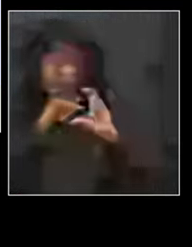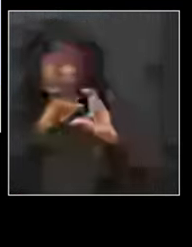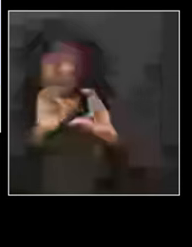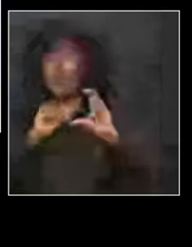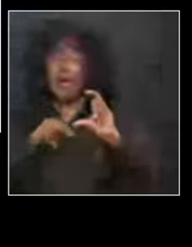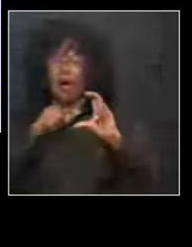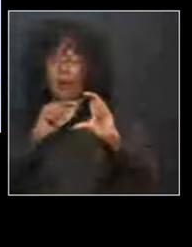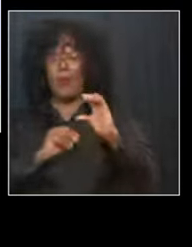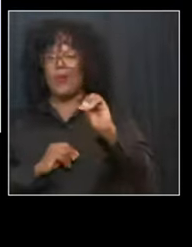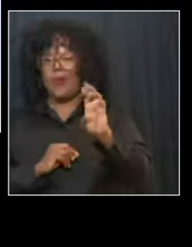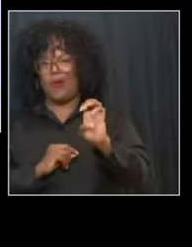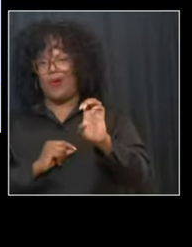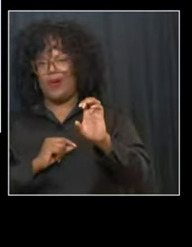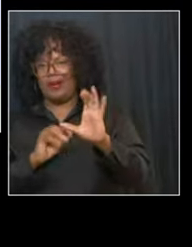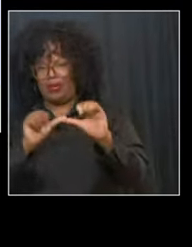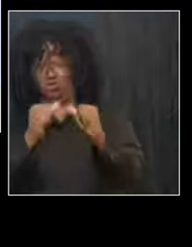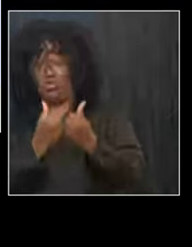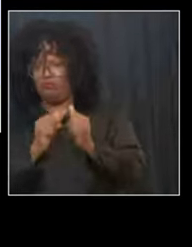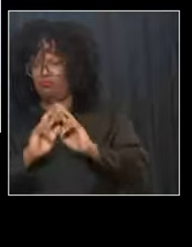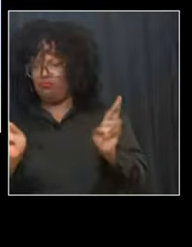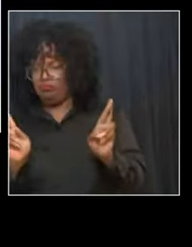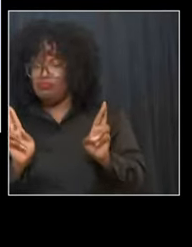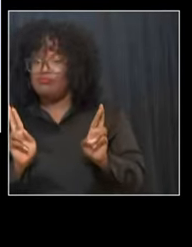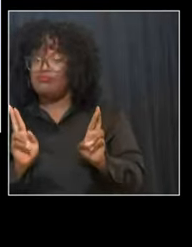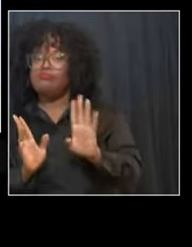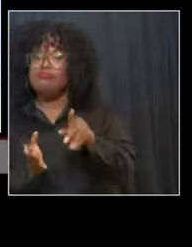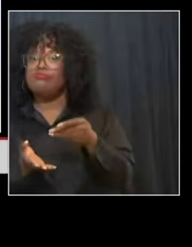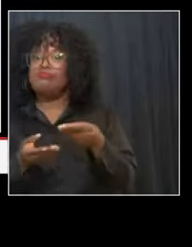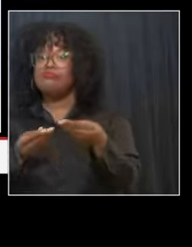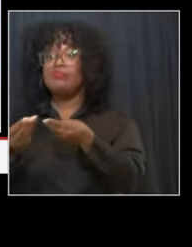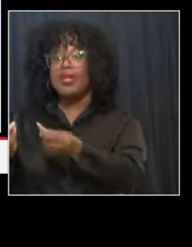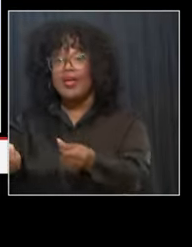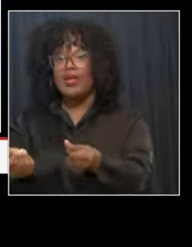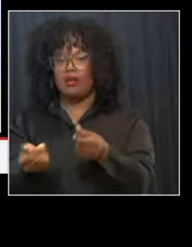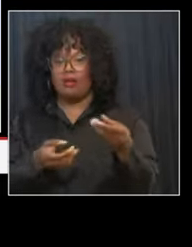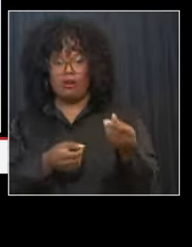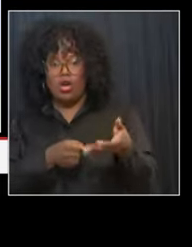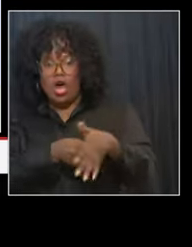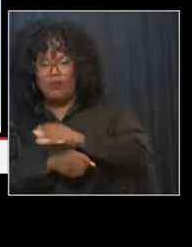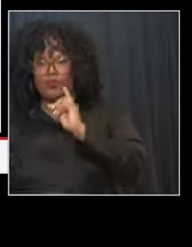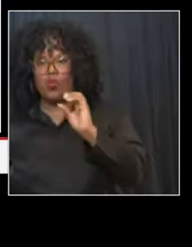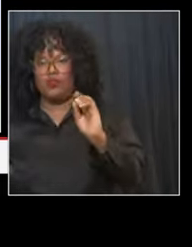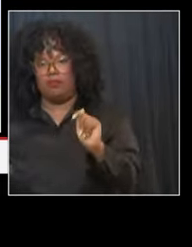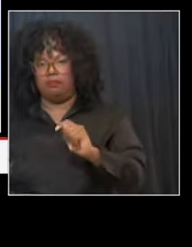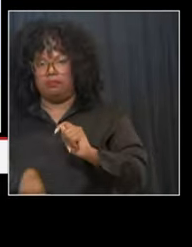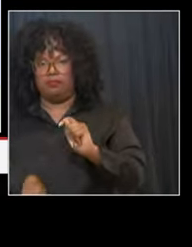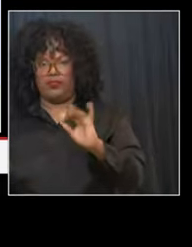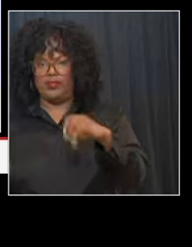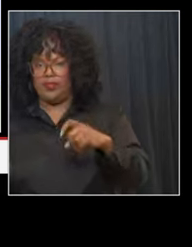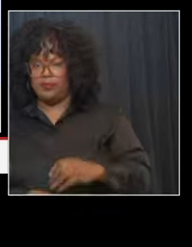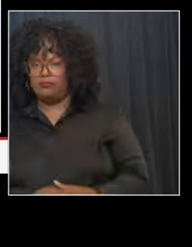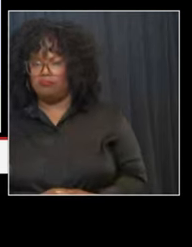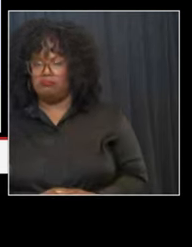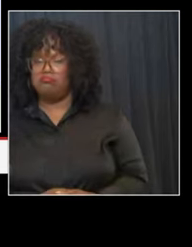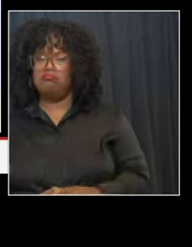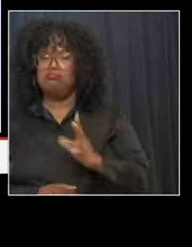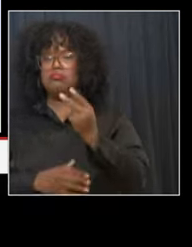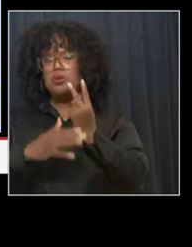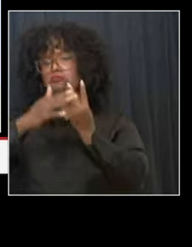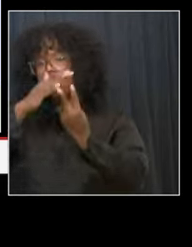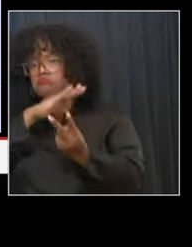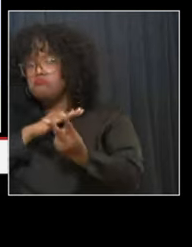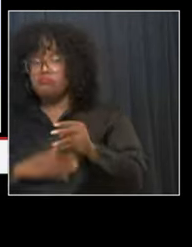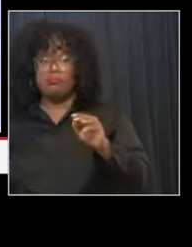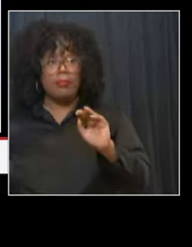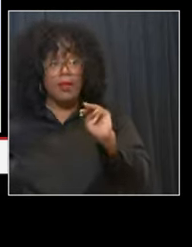to address overtime that they've already, and we anticipate they already will incur. So Metropolitan Police Department,